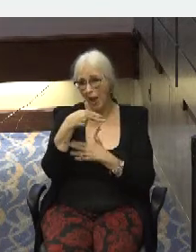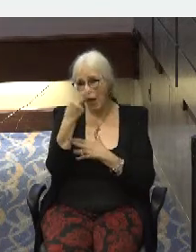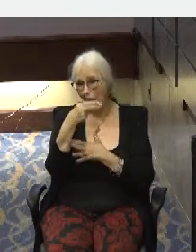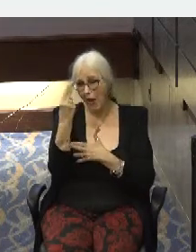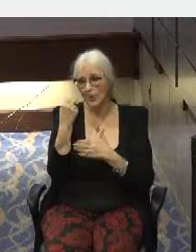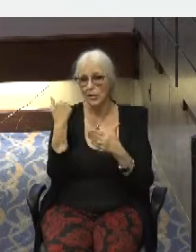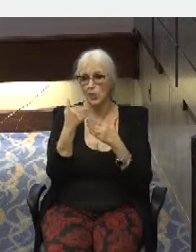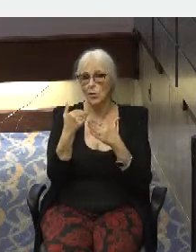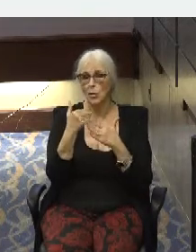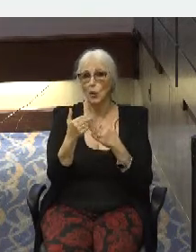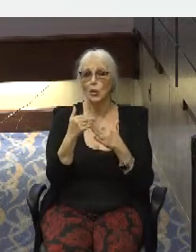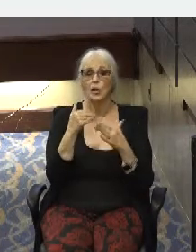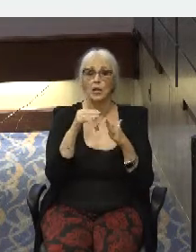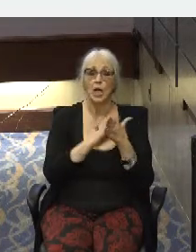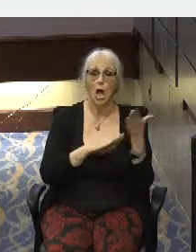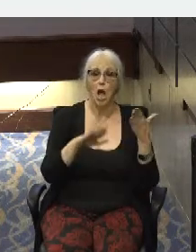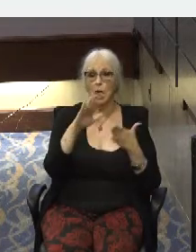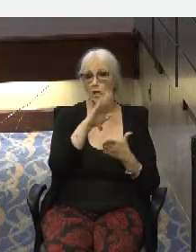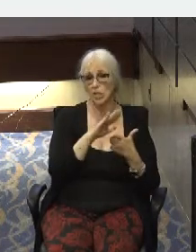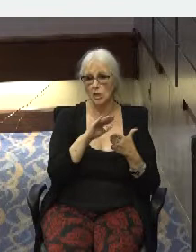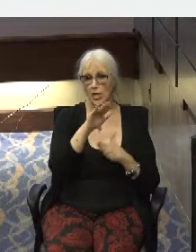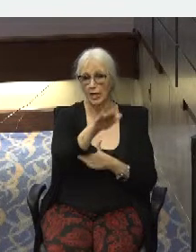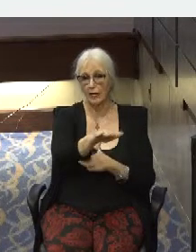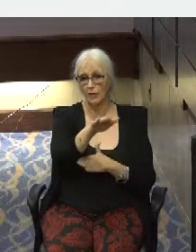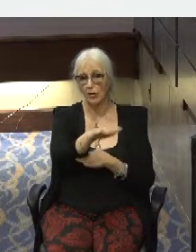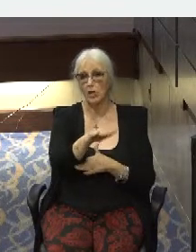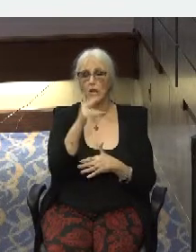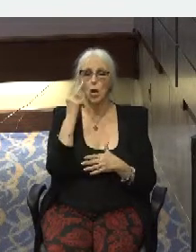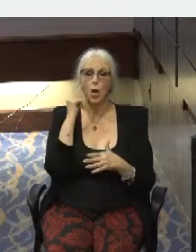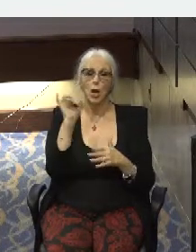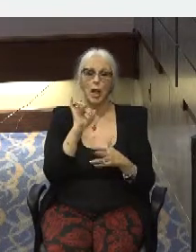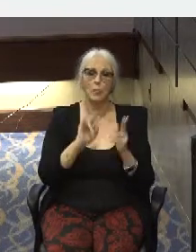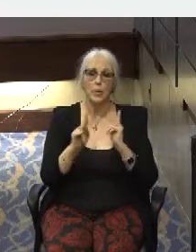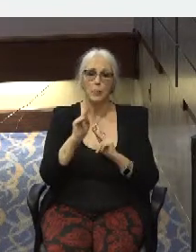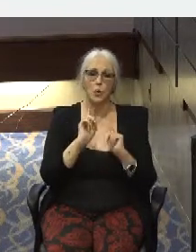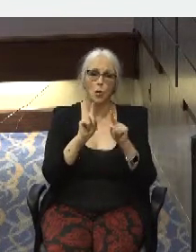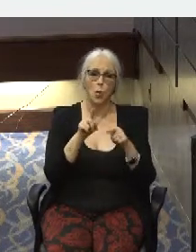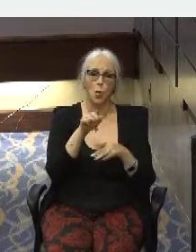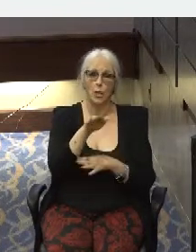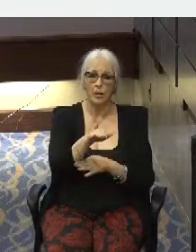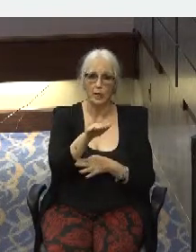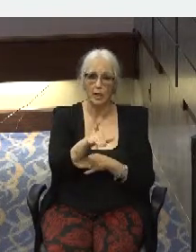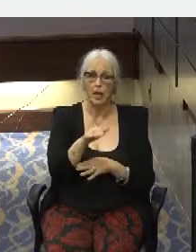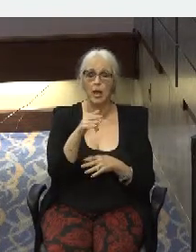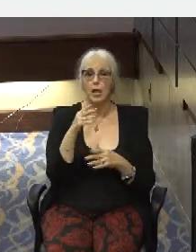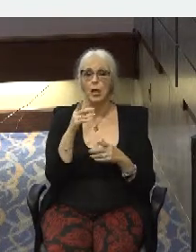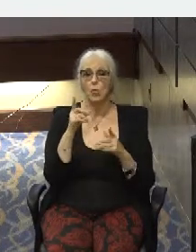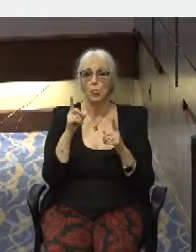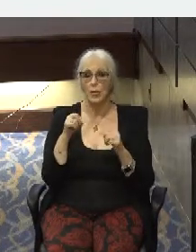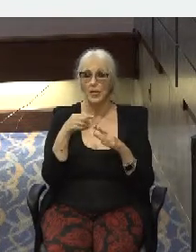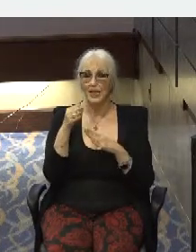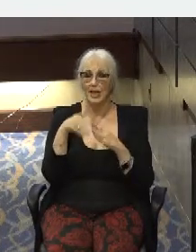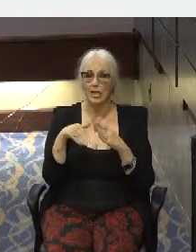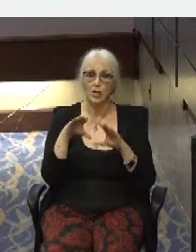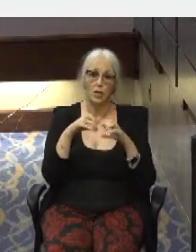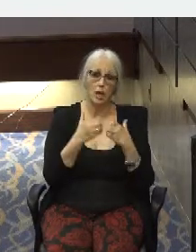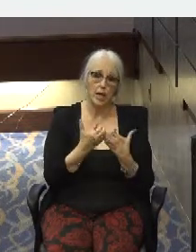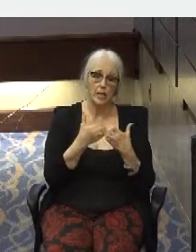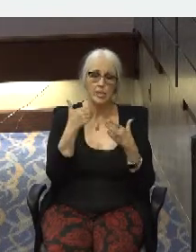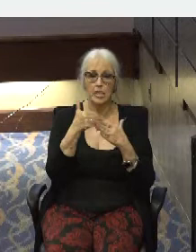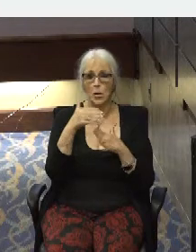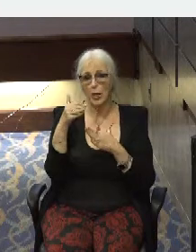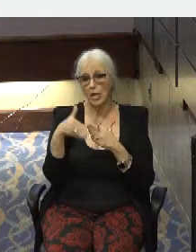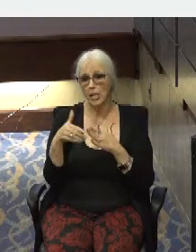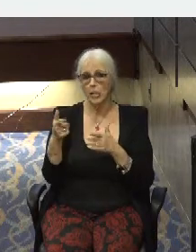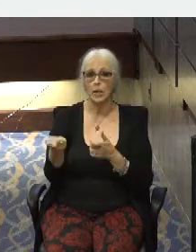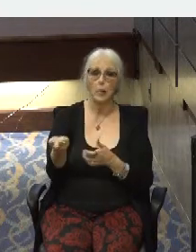McClellan Community College, which indicates folks are going out there at the end of the day or possibly are getting on at the end of their class or near end of class to come back into